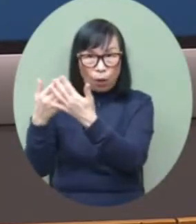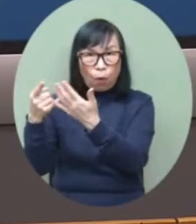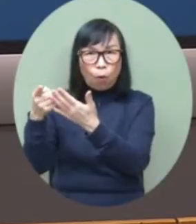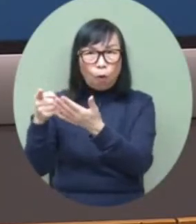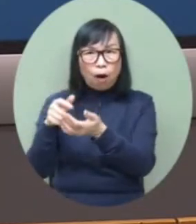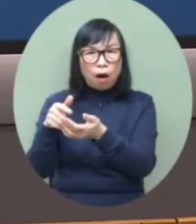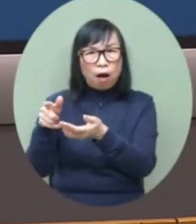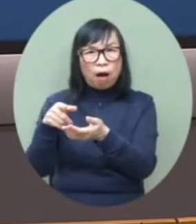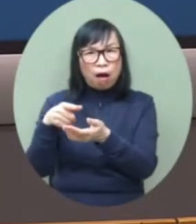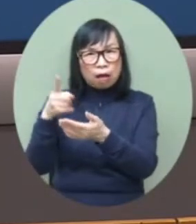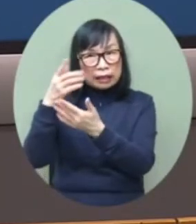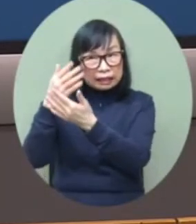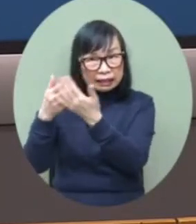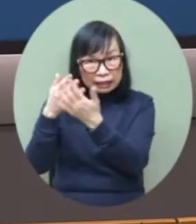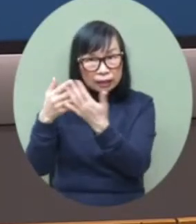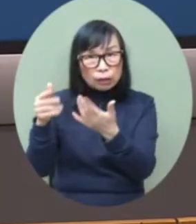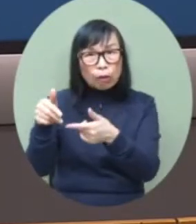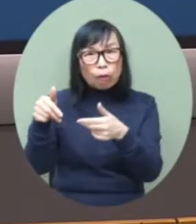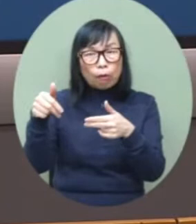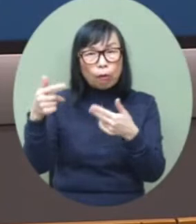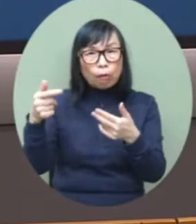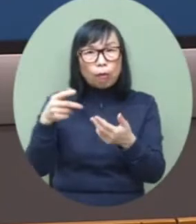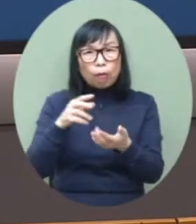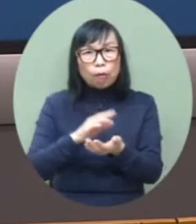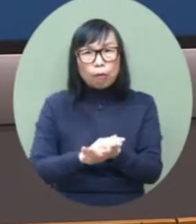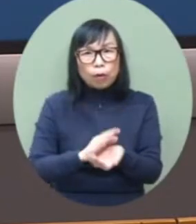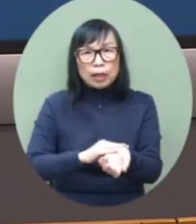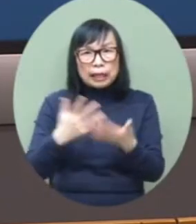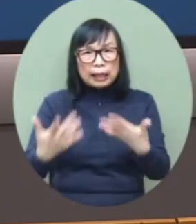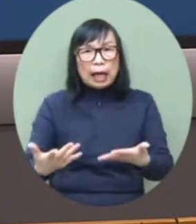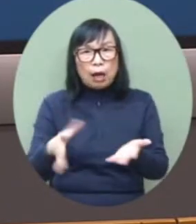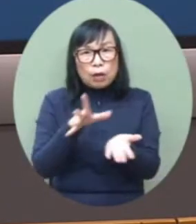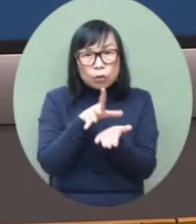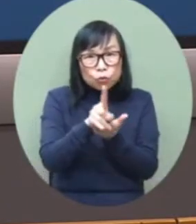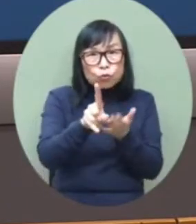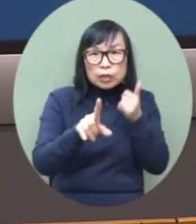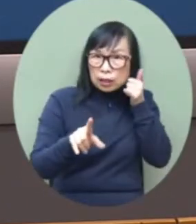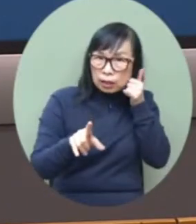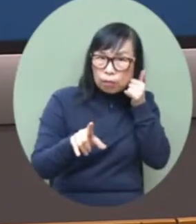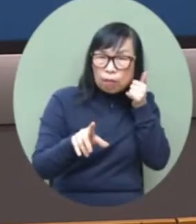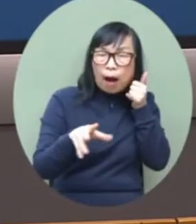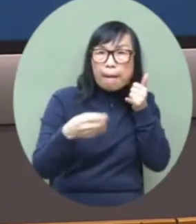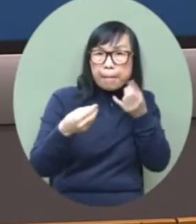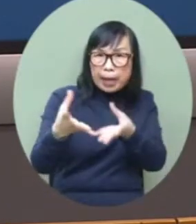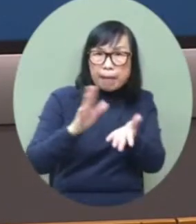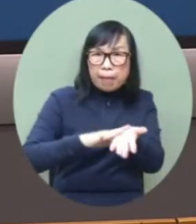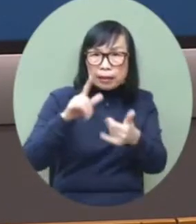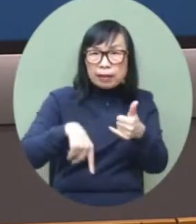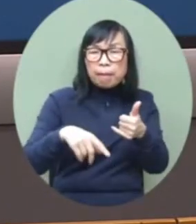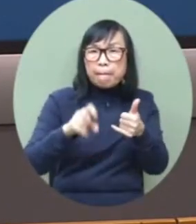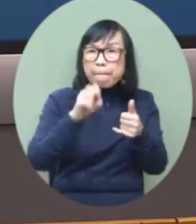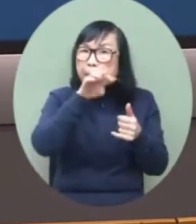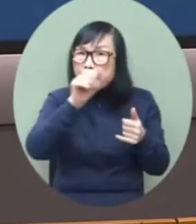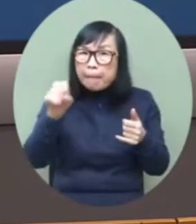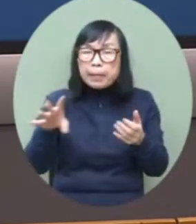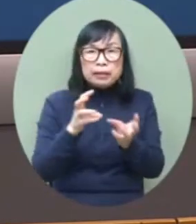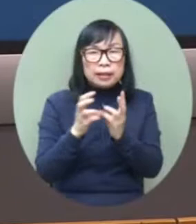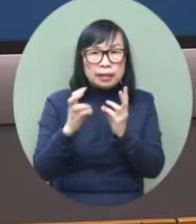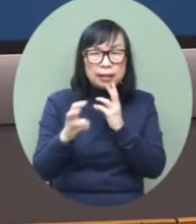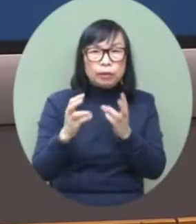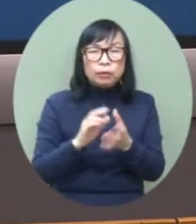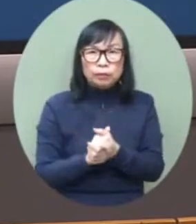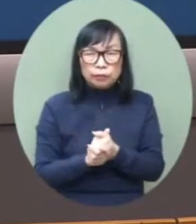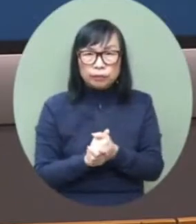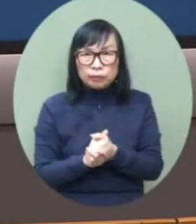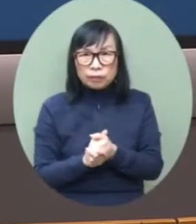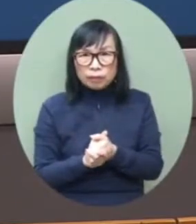remote consultation, we have a hotline for patients. They can